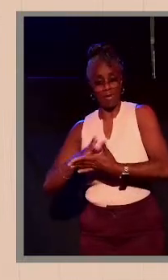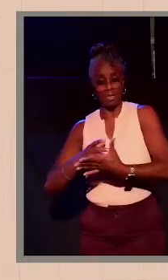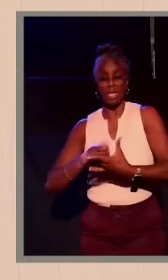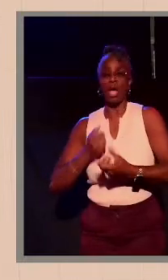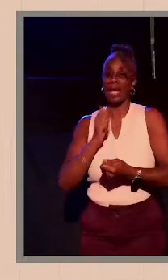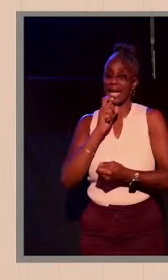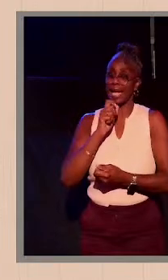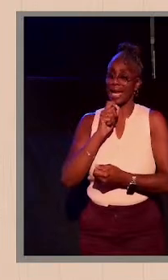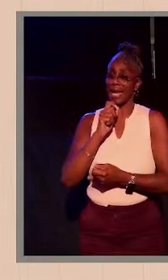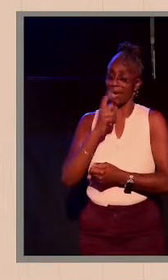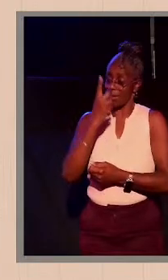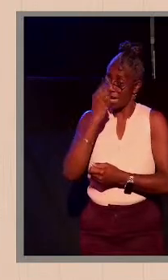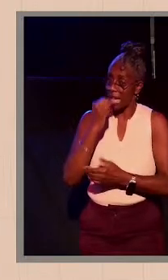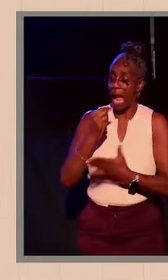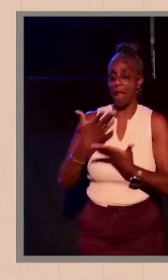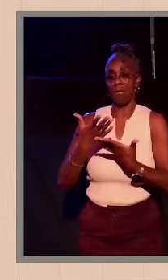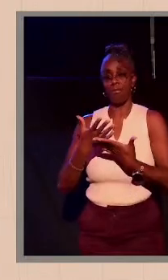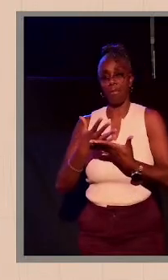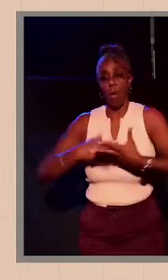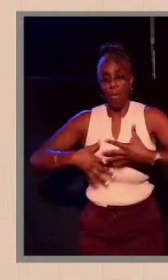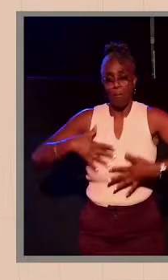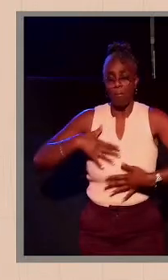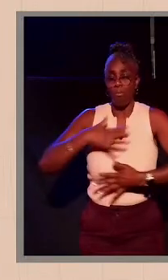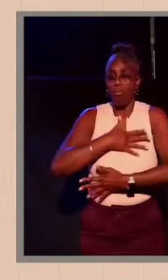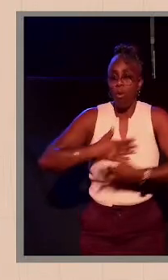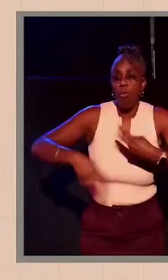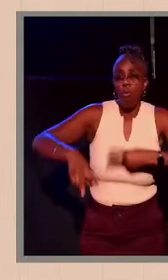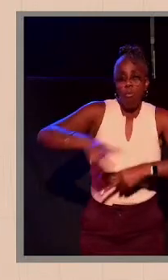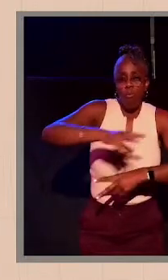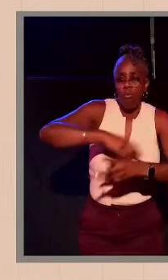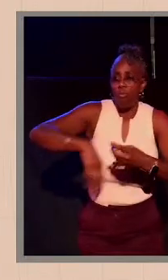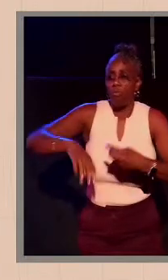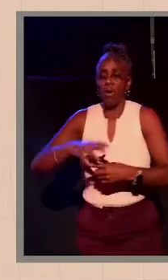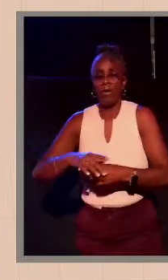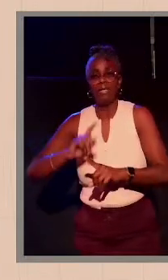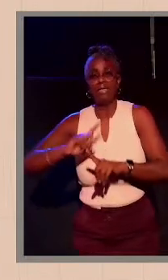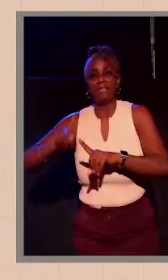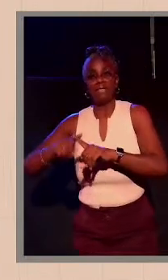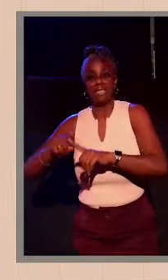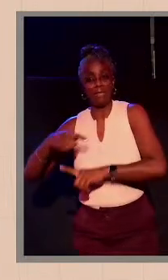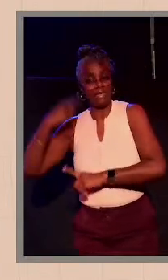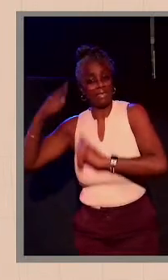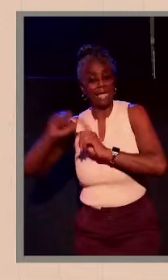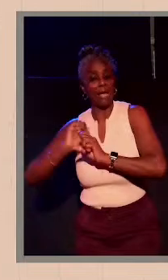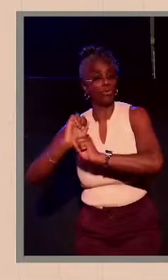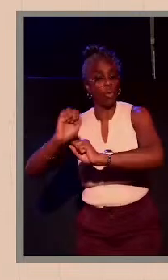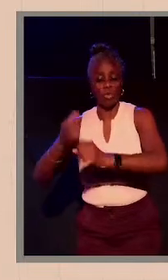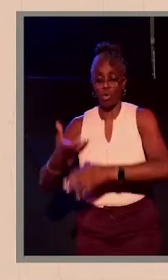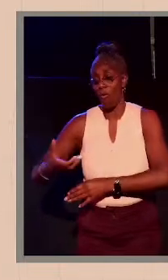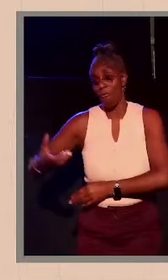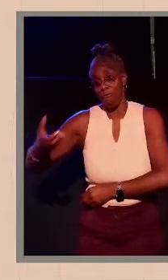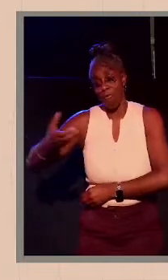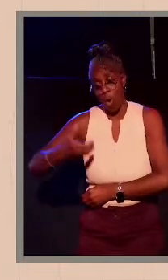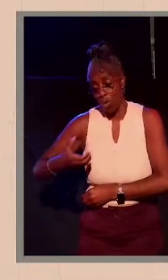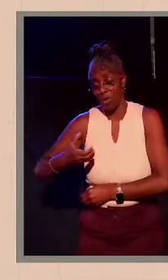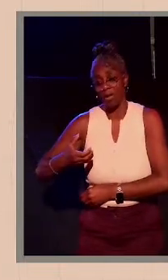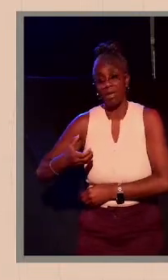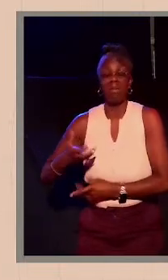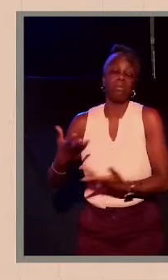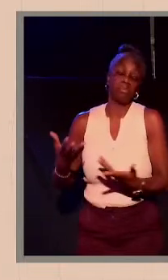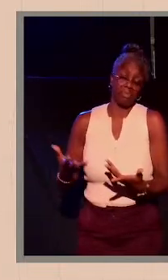produce movement-generated songs or soundscapes on your own phone. So that's sort of where it's